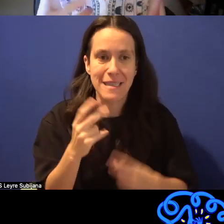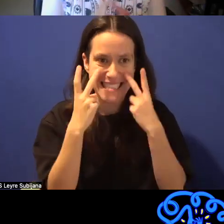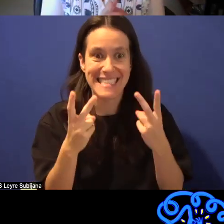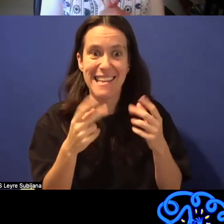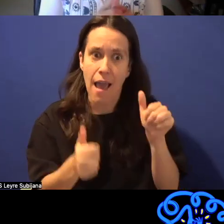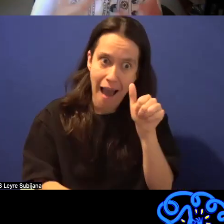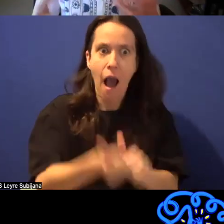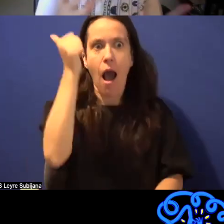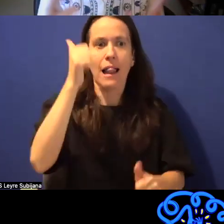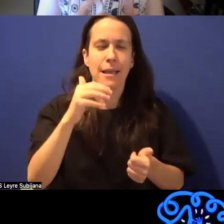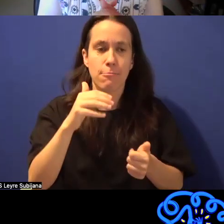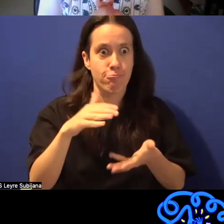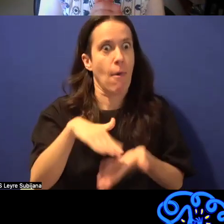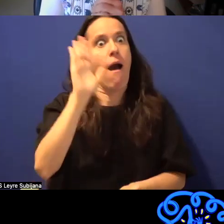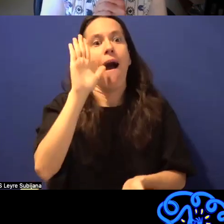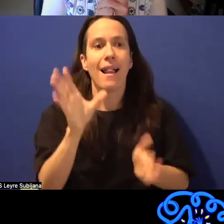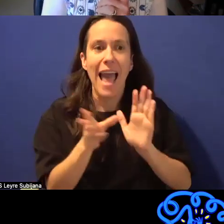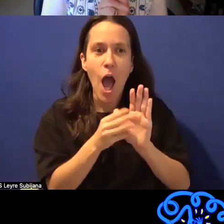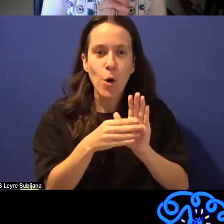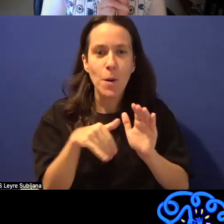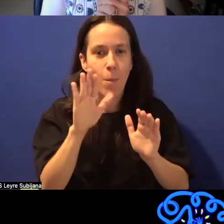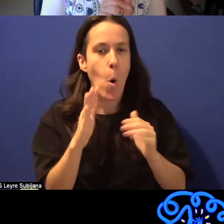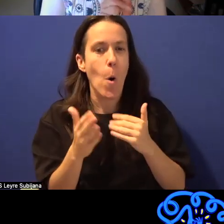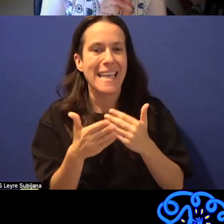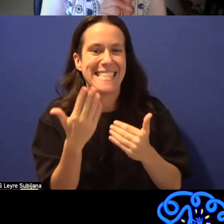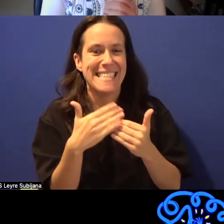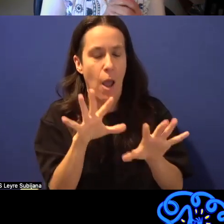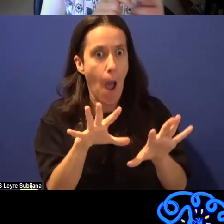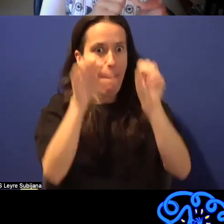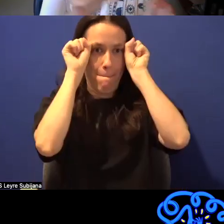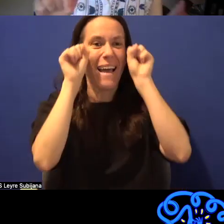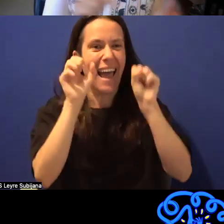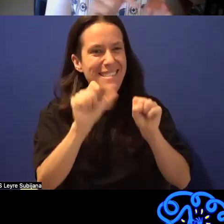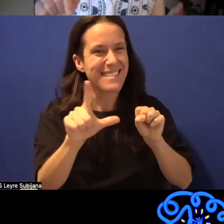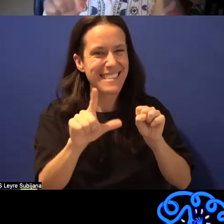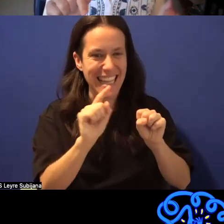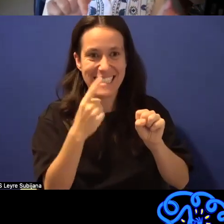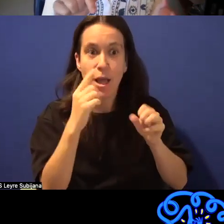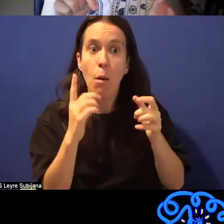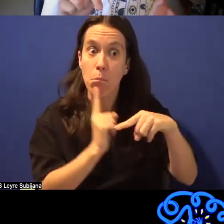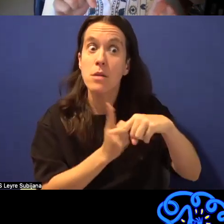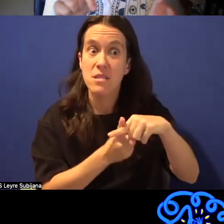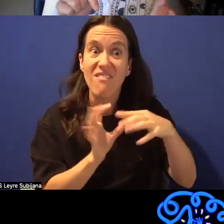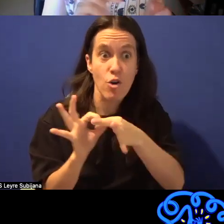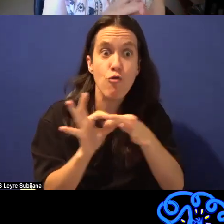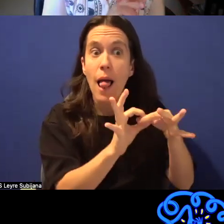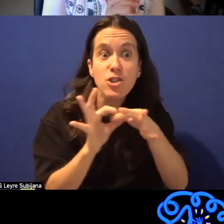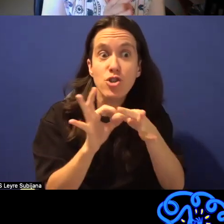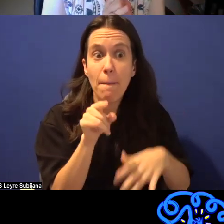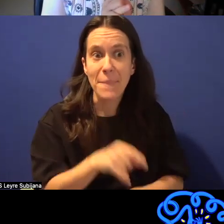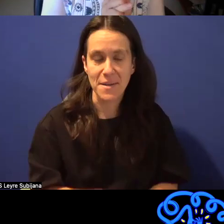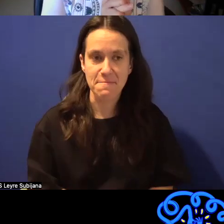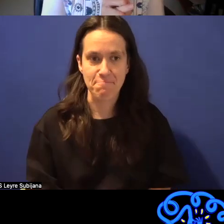highly iconic signs may be more easily discriminable in ASL. So you can see this positive relationship. And it may be